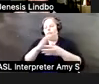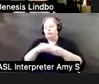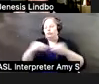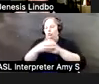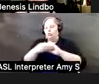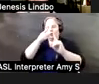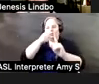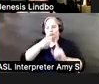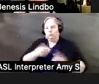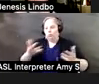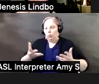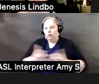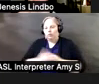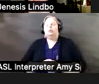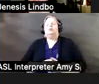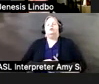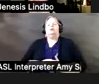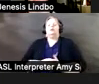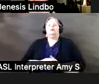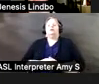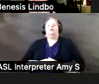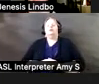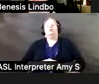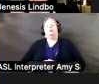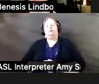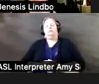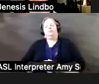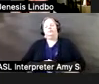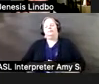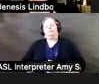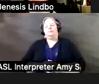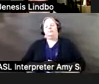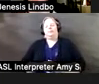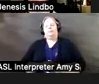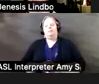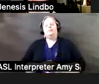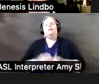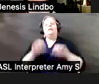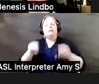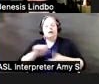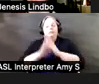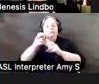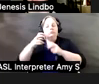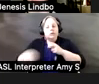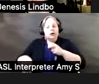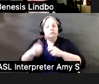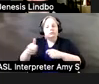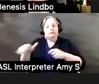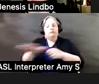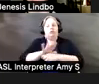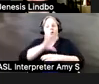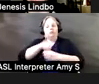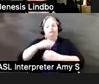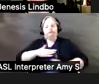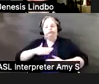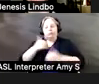is, while it can make it difficult for you to be able to fully enjoy the game, it is